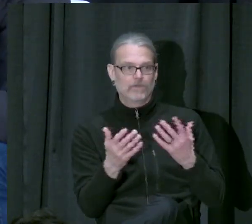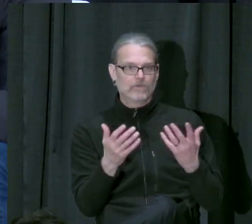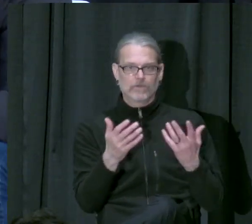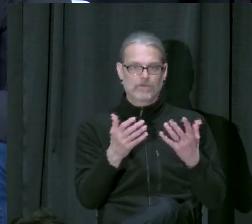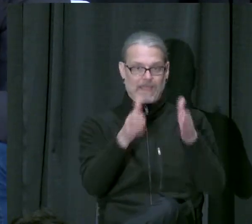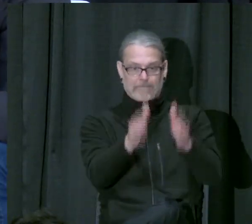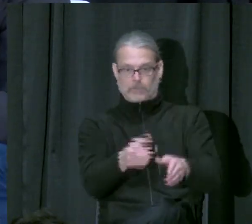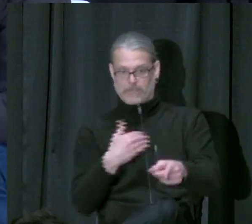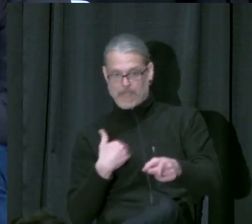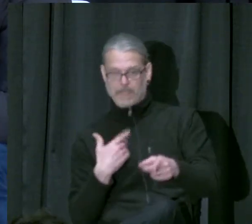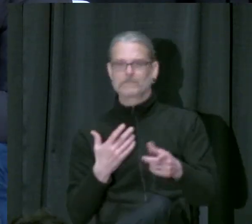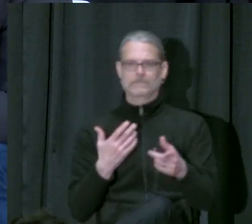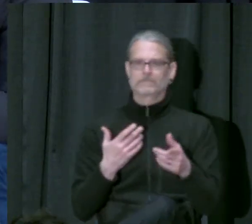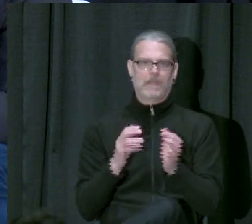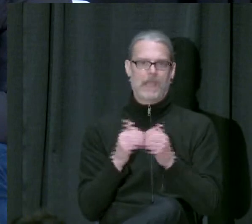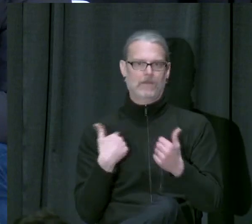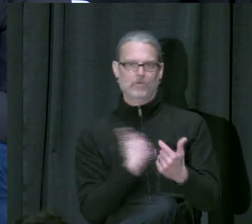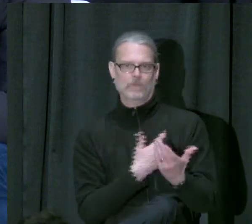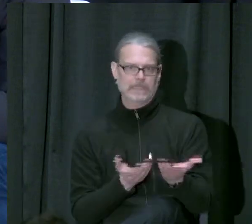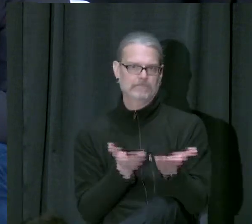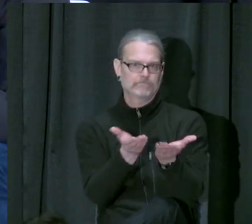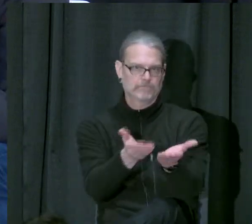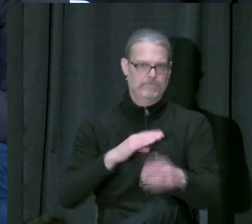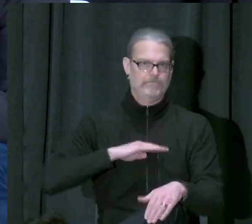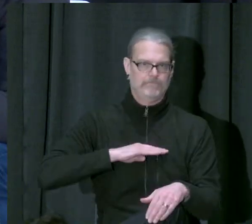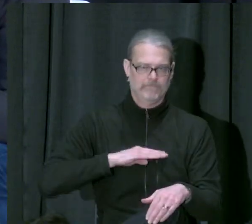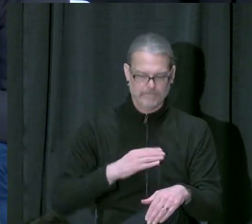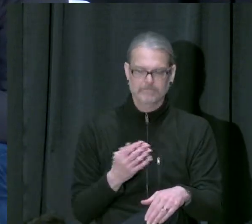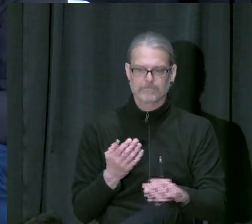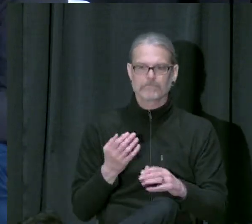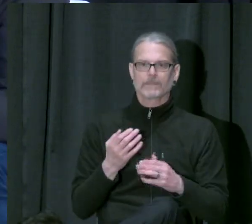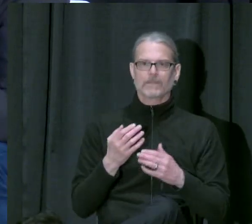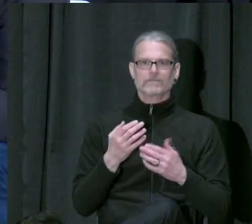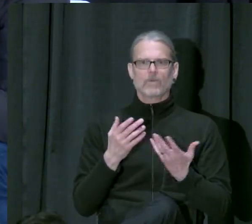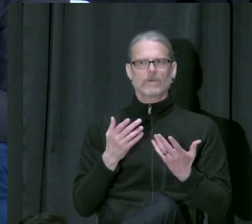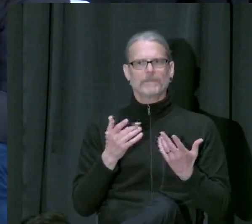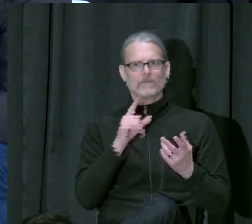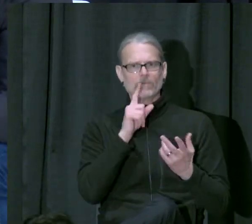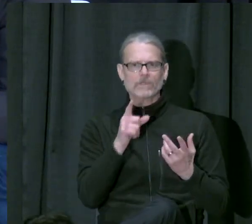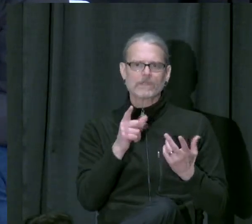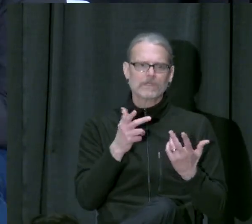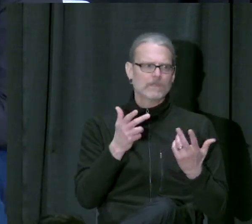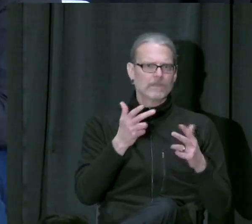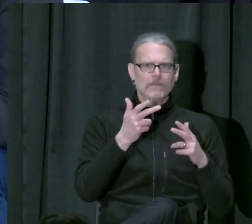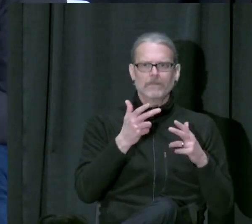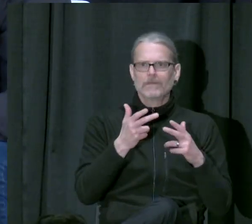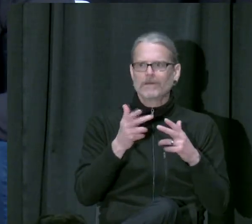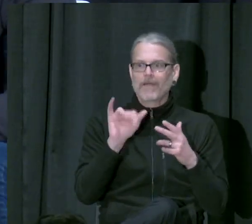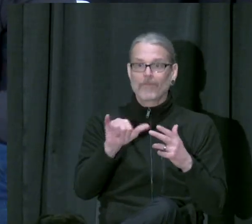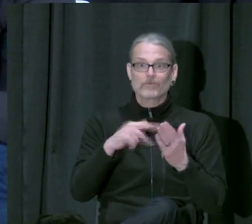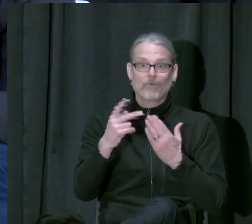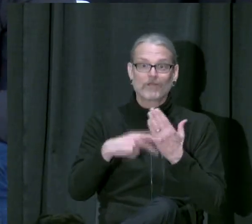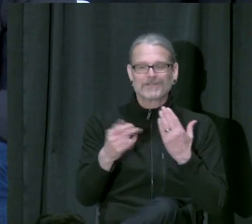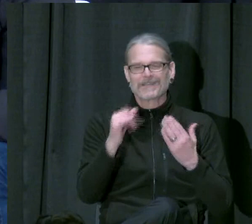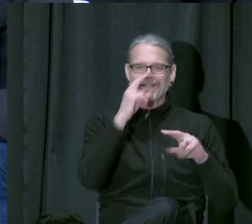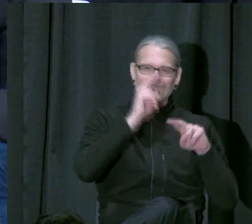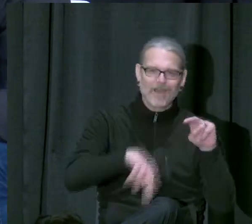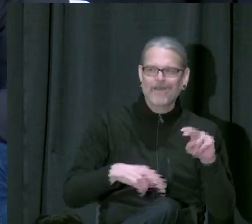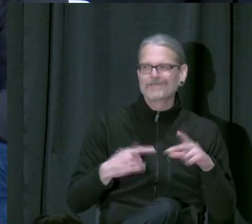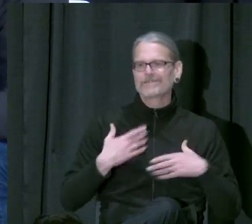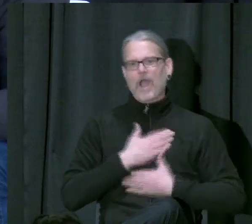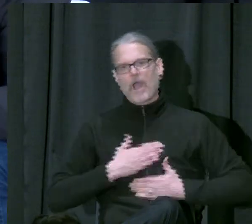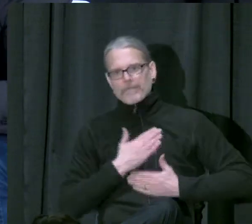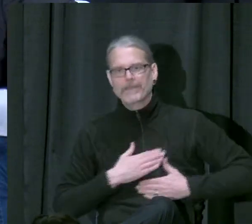And the other way that we kind of find projects is out of fun, hobbies. A lot of them are sport-centric. So a lot of people are trying